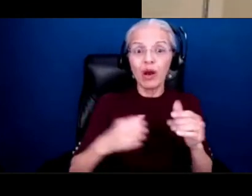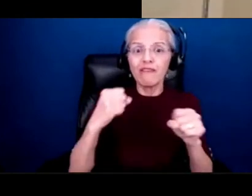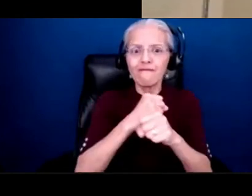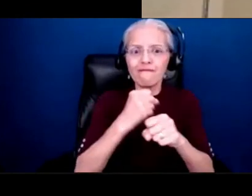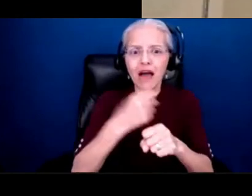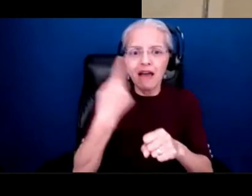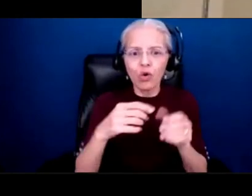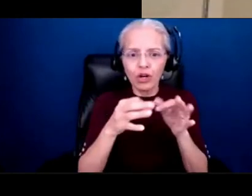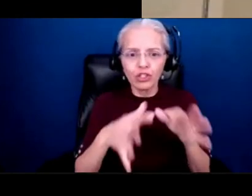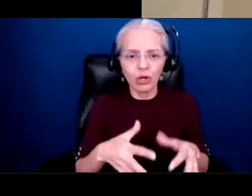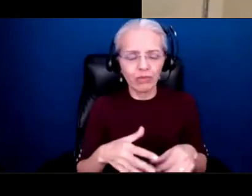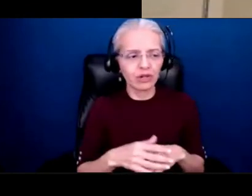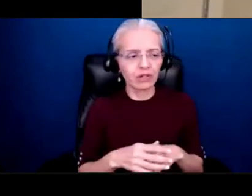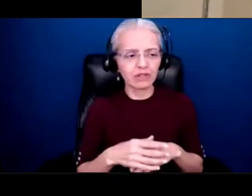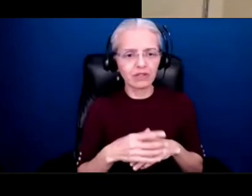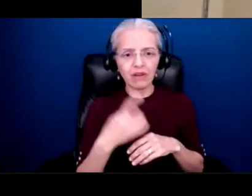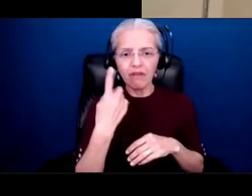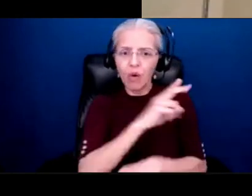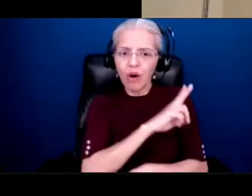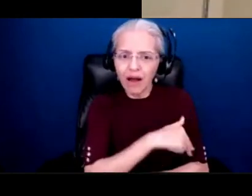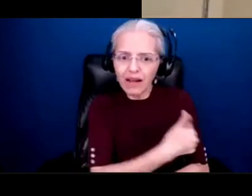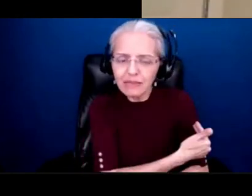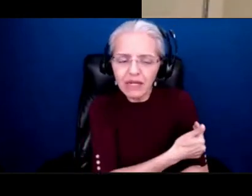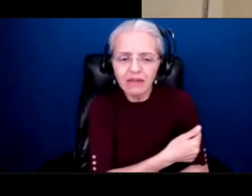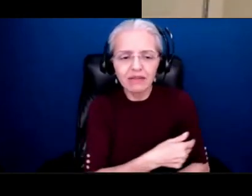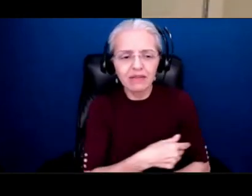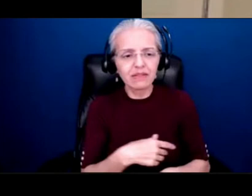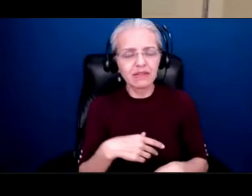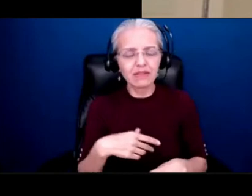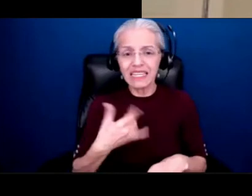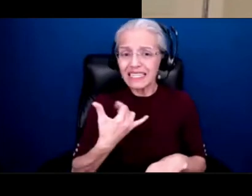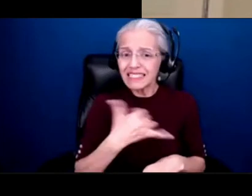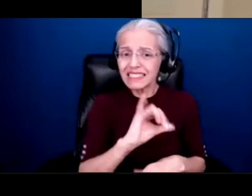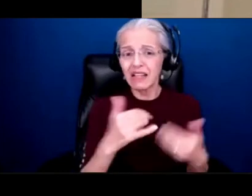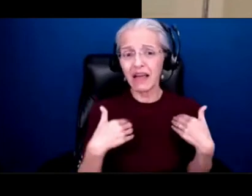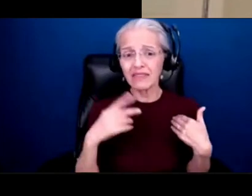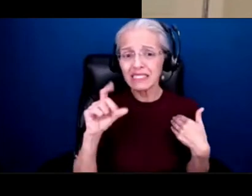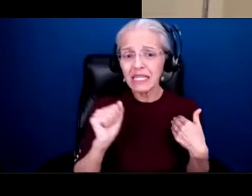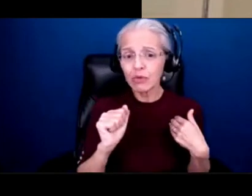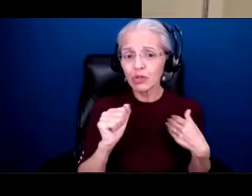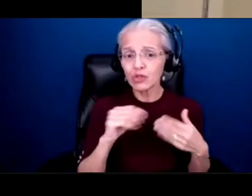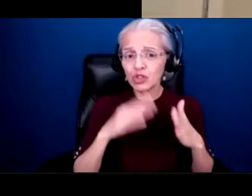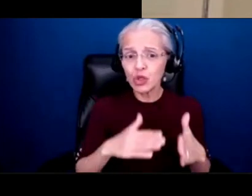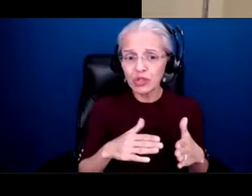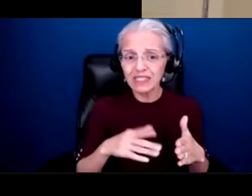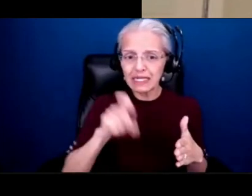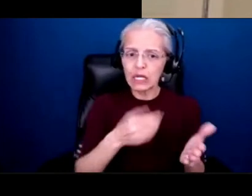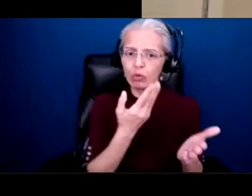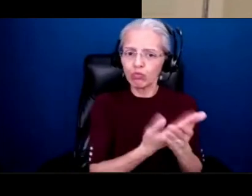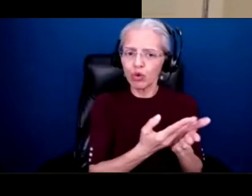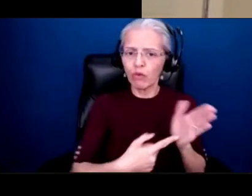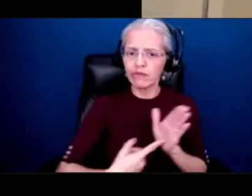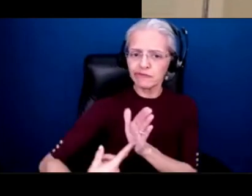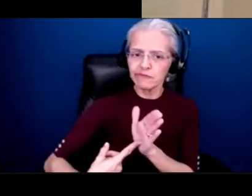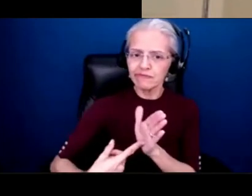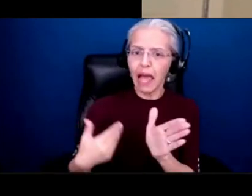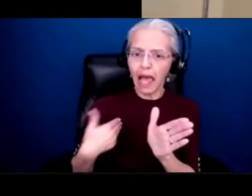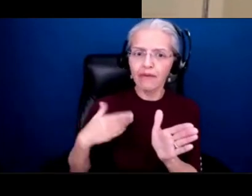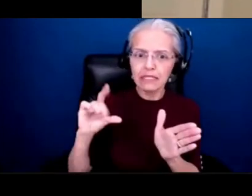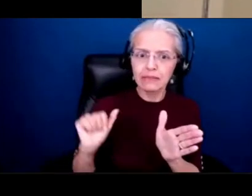the court systems. There are still disabled students who still have to prove their